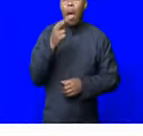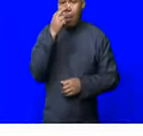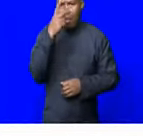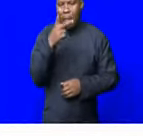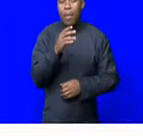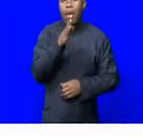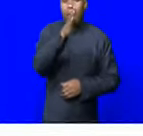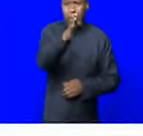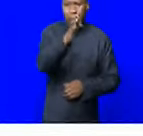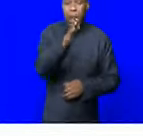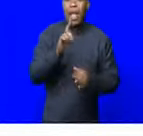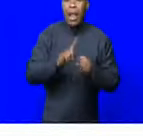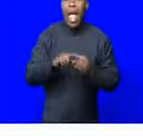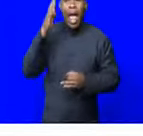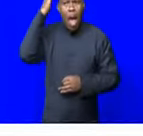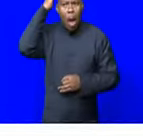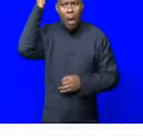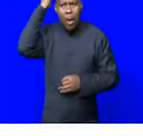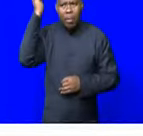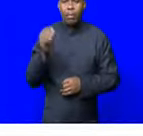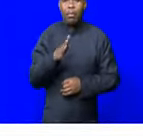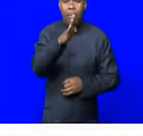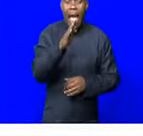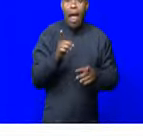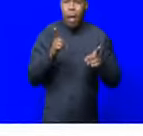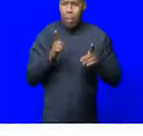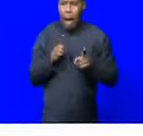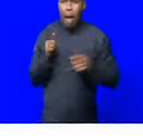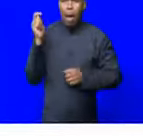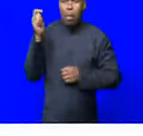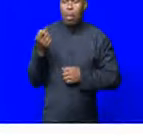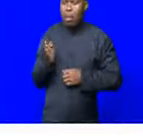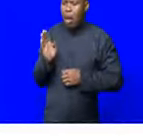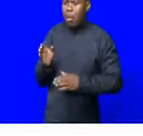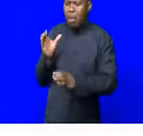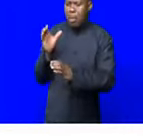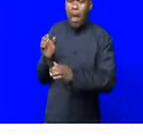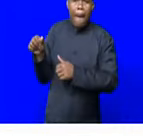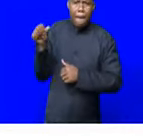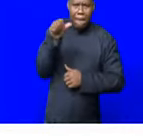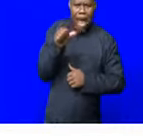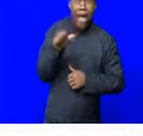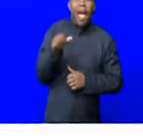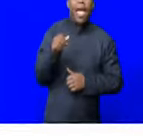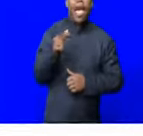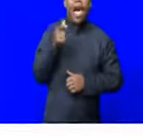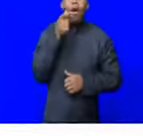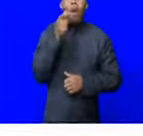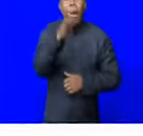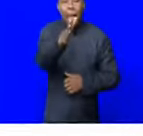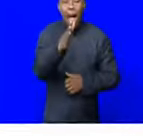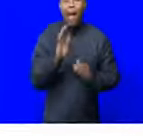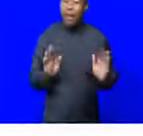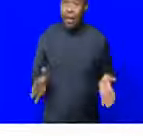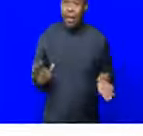who cut the reed at Mpis Farm and Pamsake have returned to Lutsitsini Royal Residence.